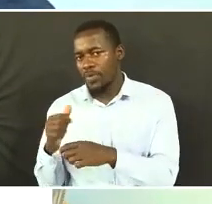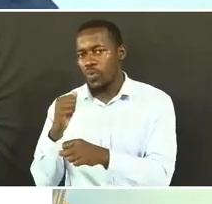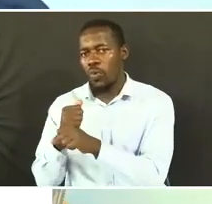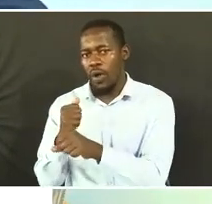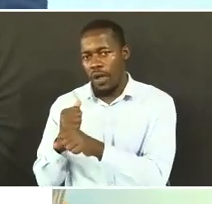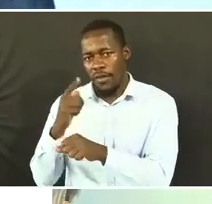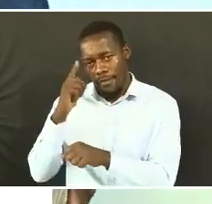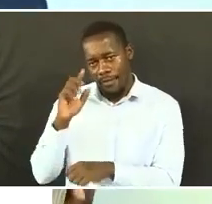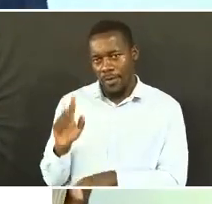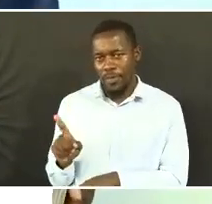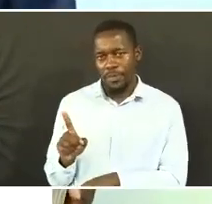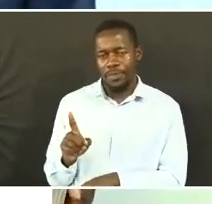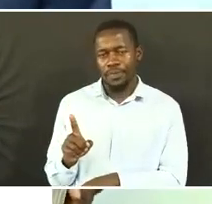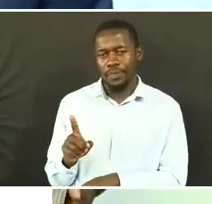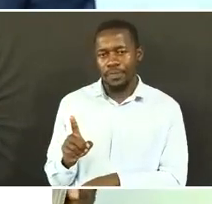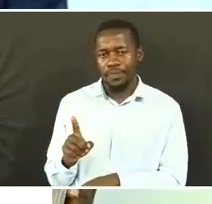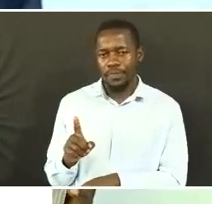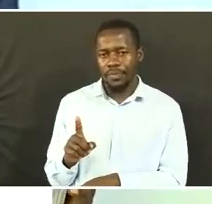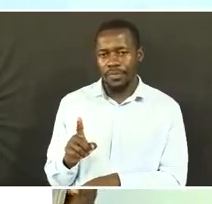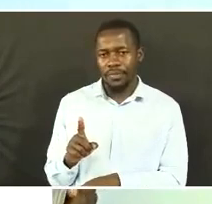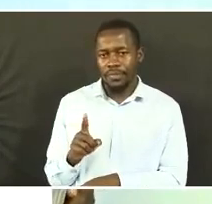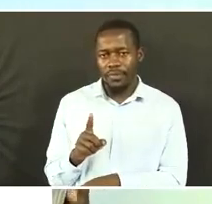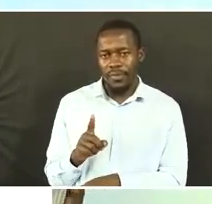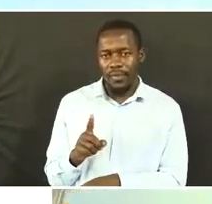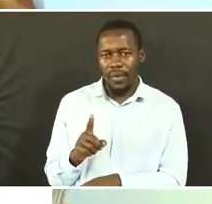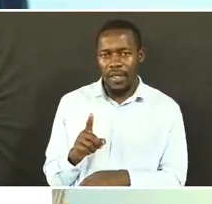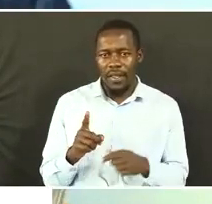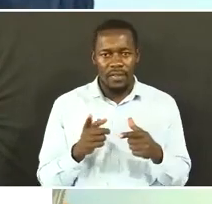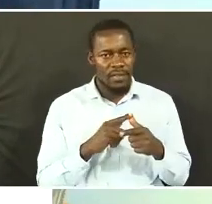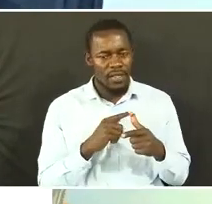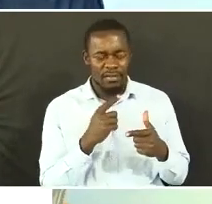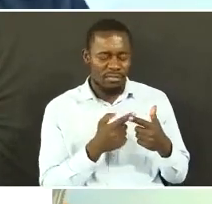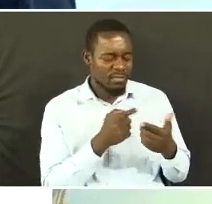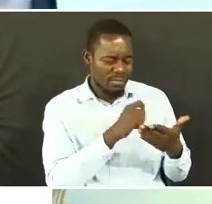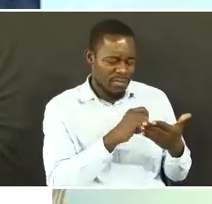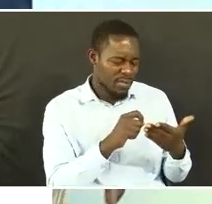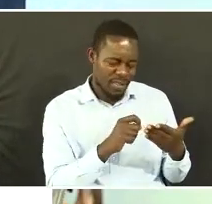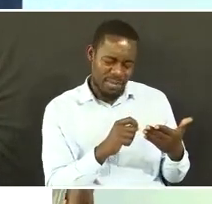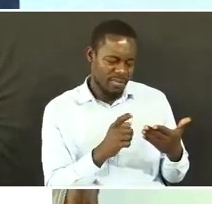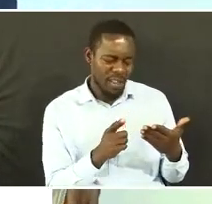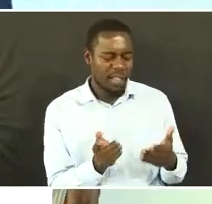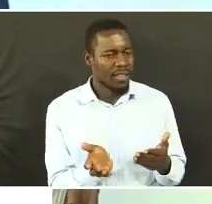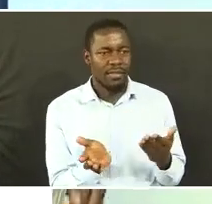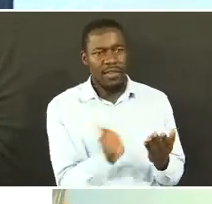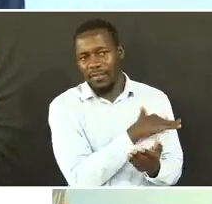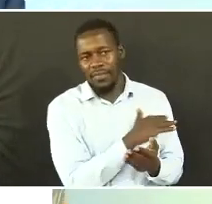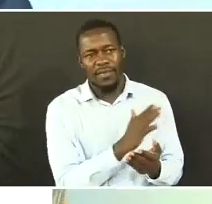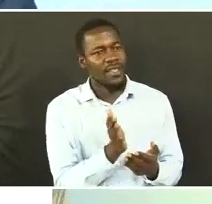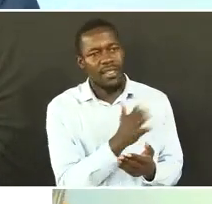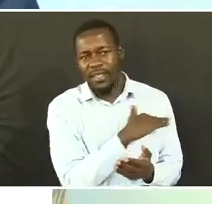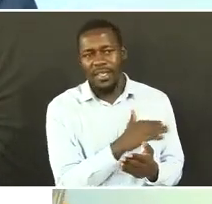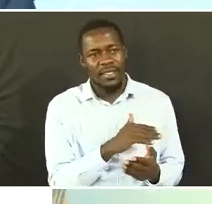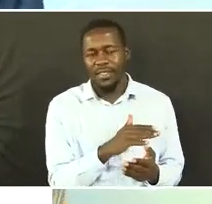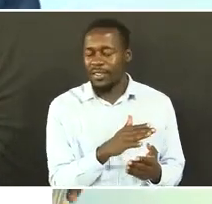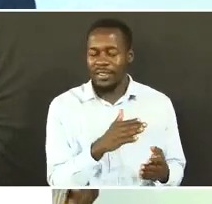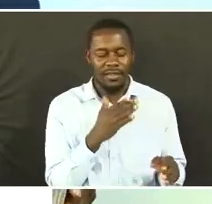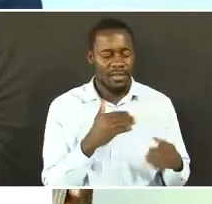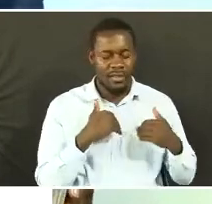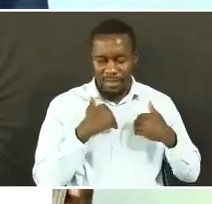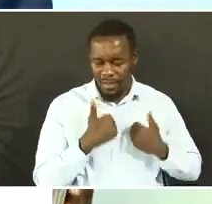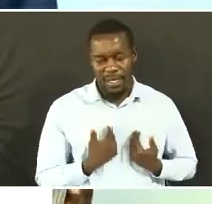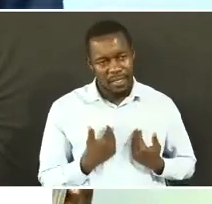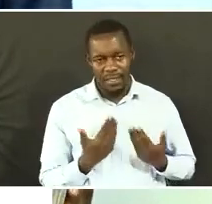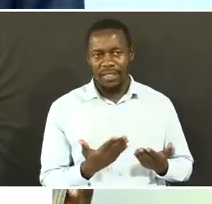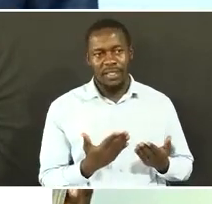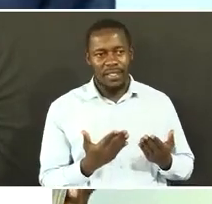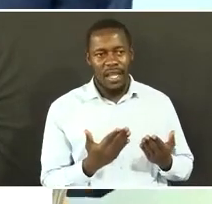He cannot get himself to finish this letter and he throws it away. He says, this is becoming all too cumbersome. I will make it